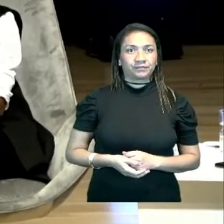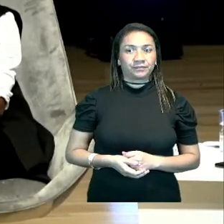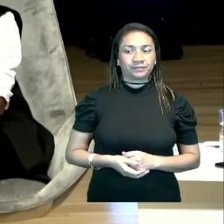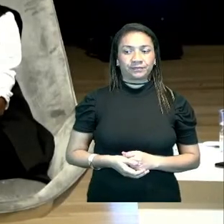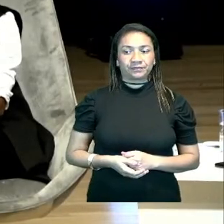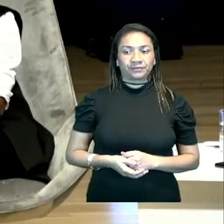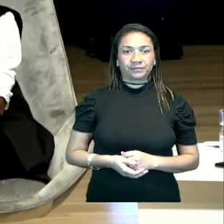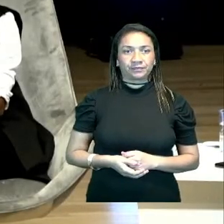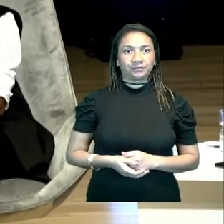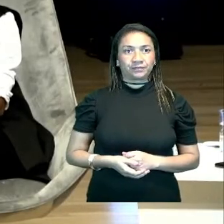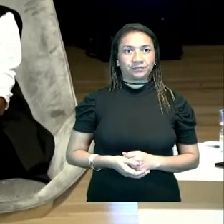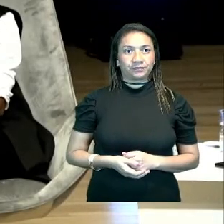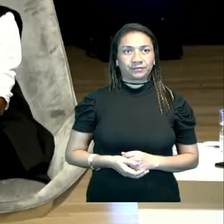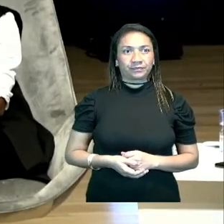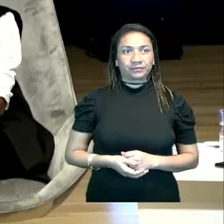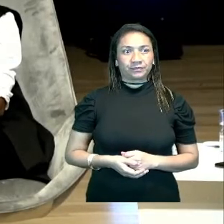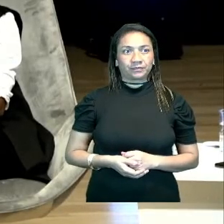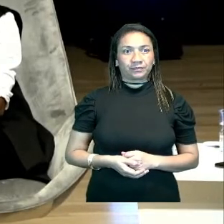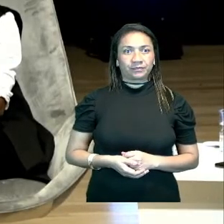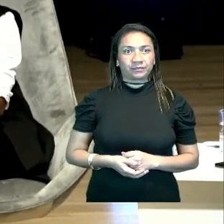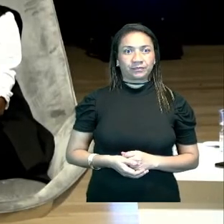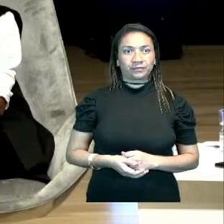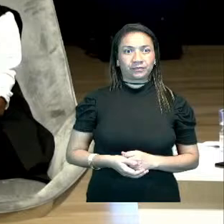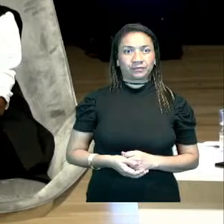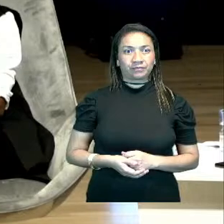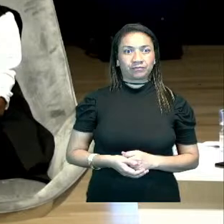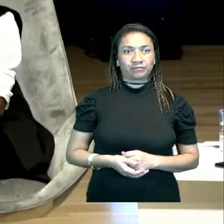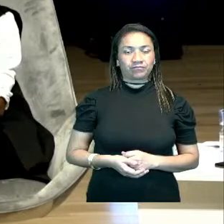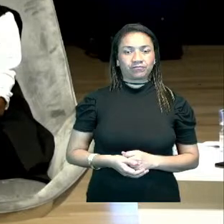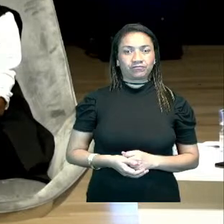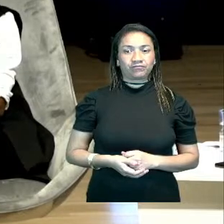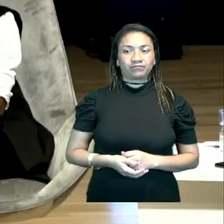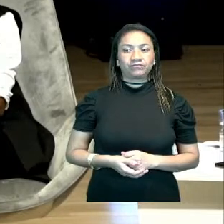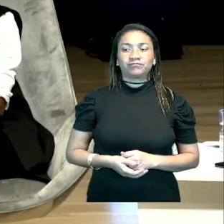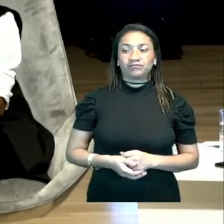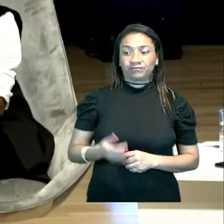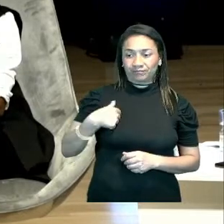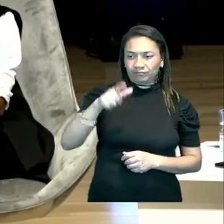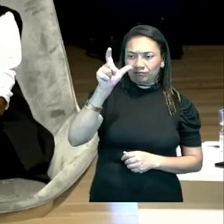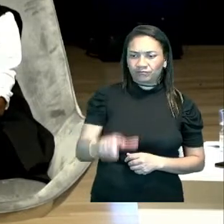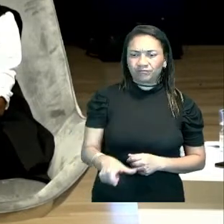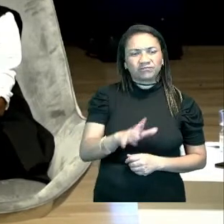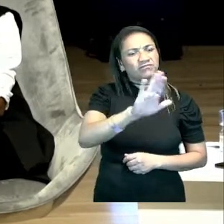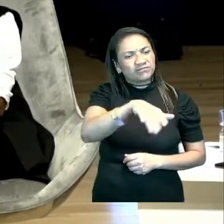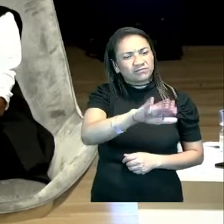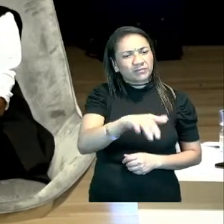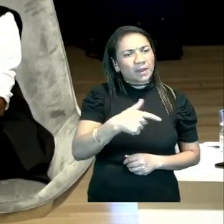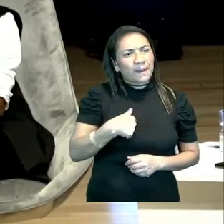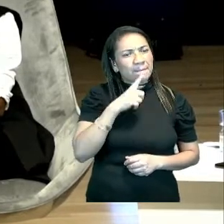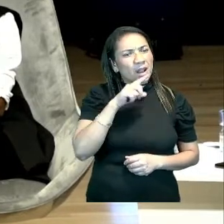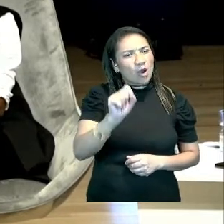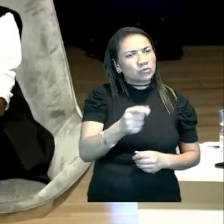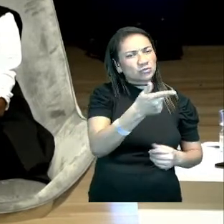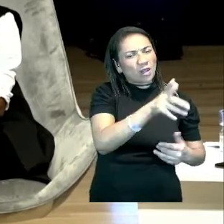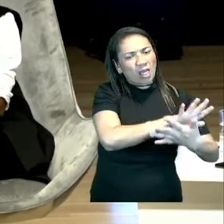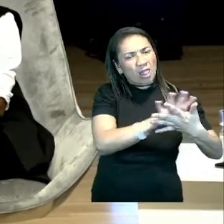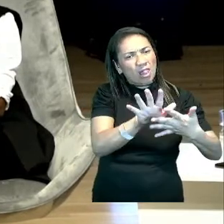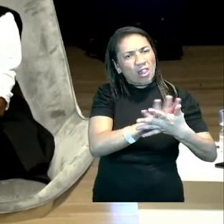Frenchman asking him, but I'm going to paraphrase, but they asked this person that was a filmmaker what message he wanted